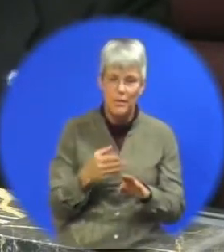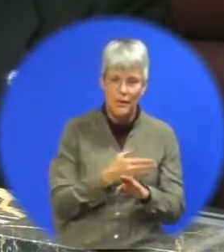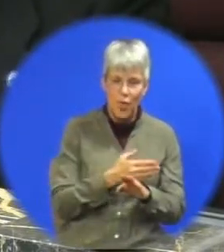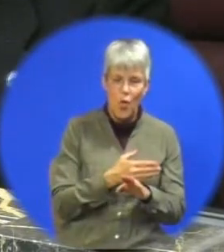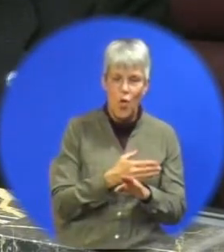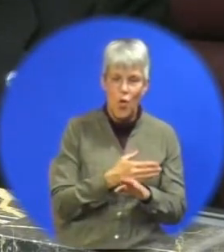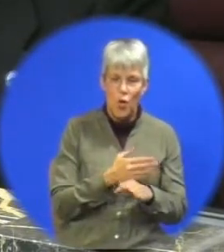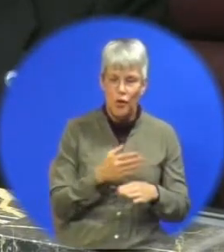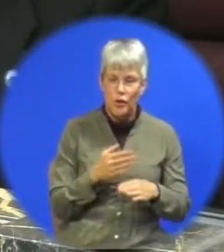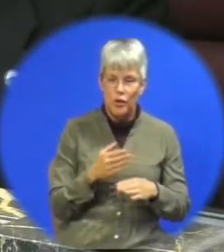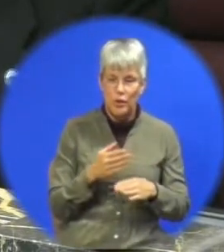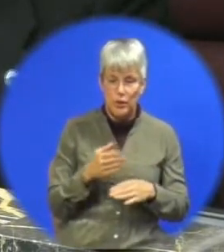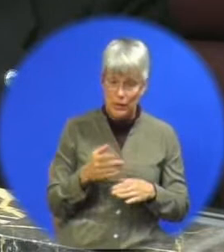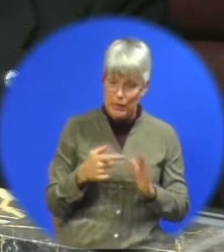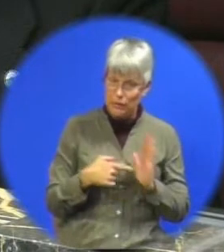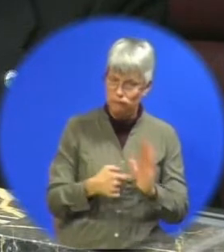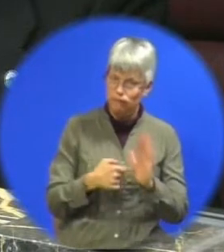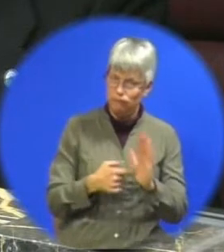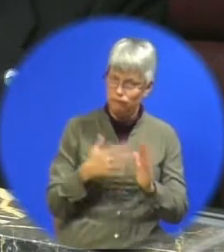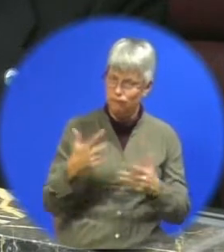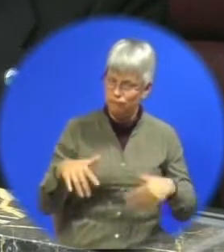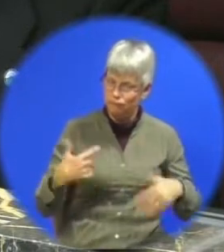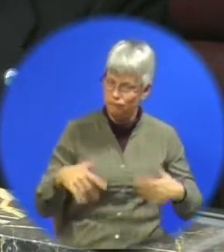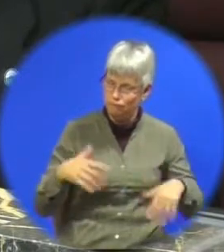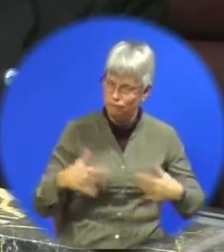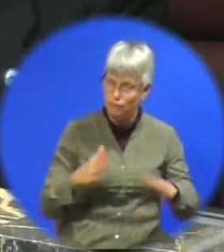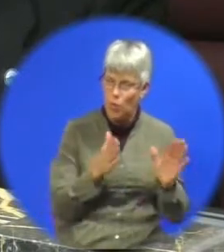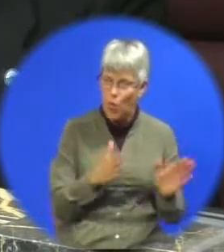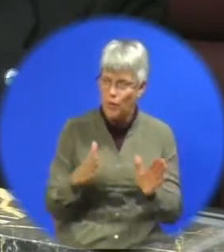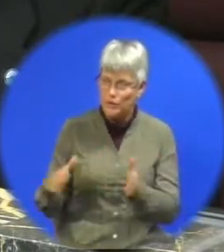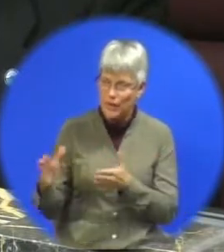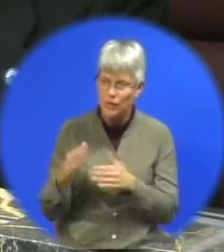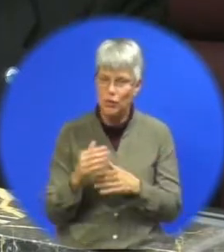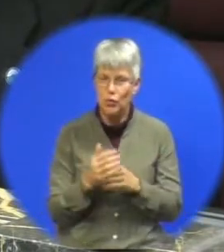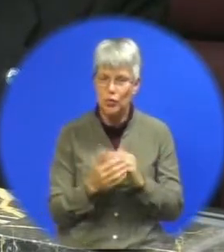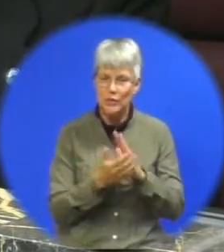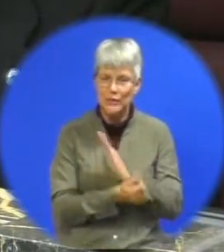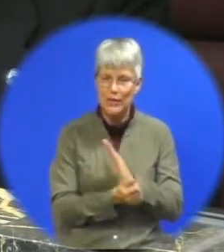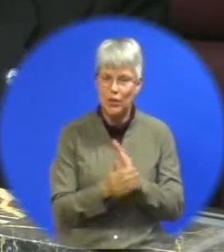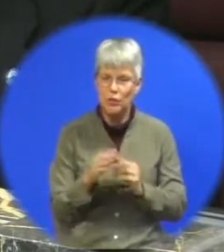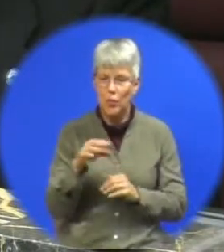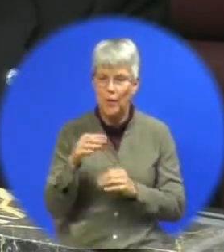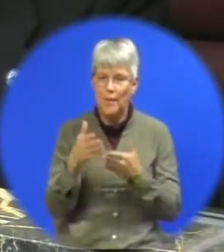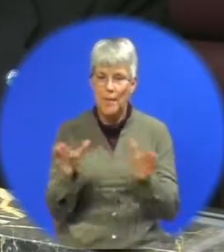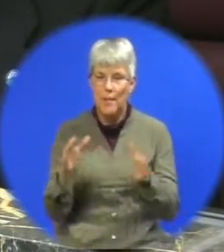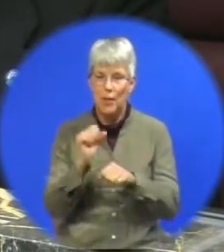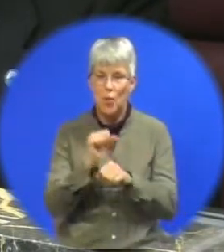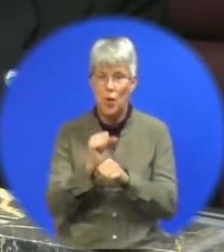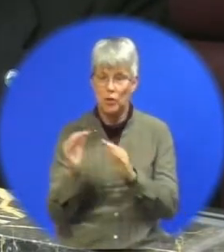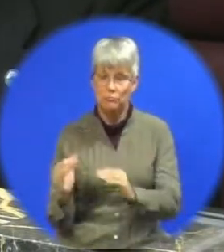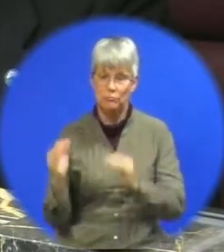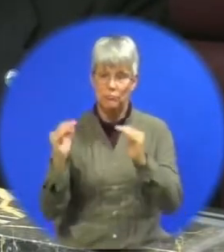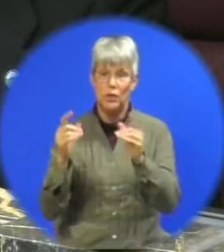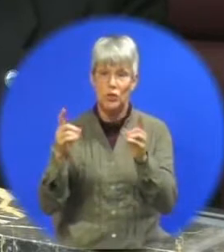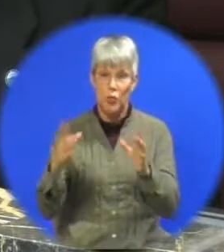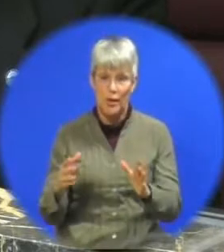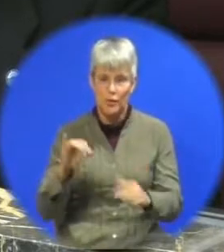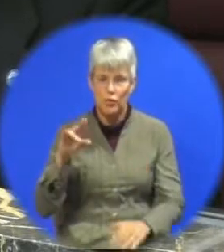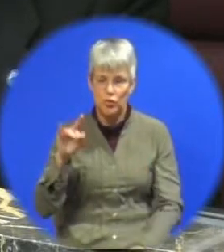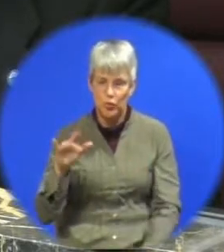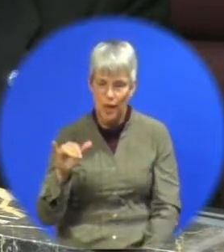strong organizational and administrative skills with the Public Works Department when he was promoted to Director on July the